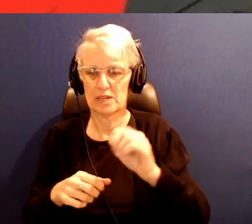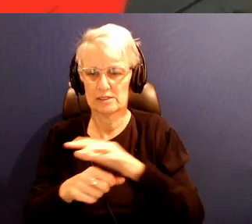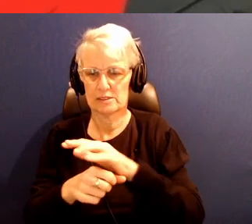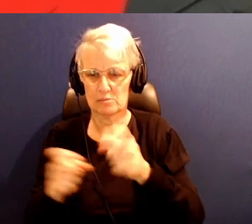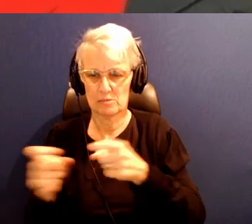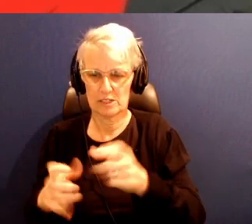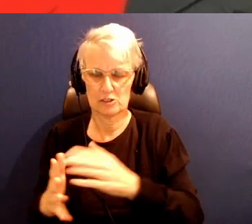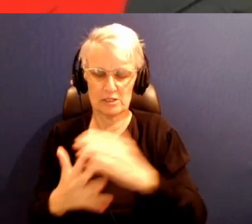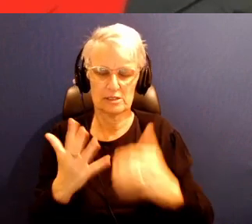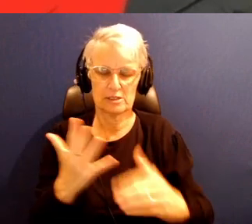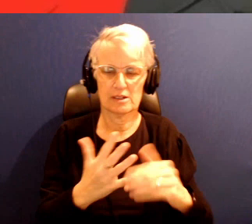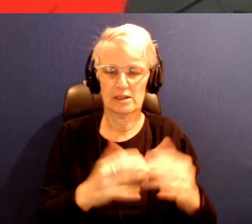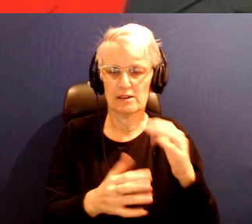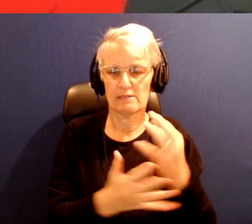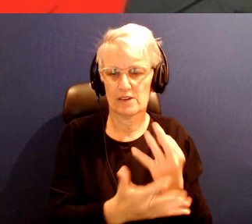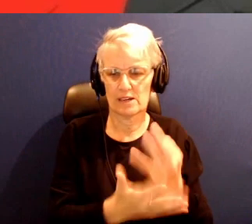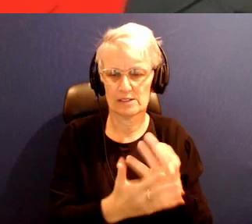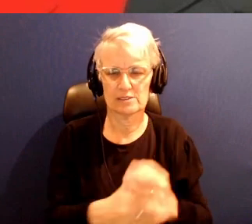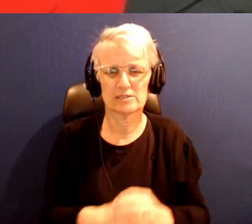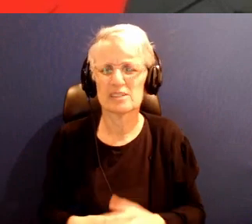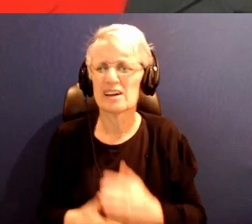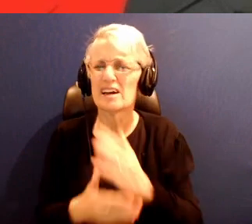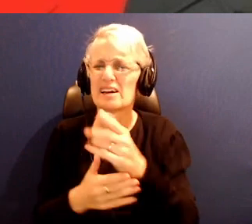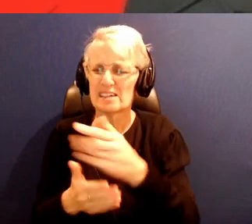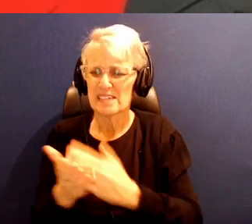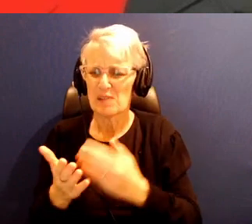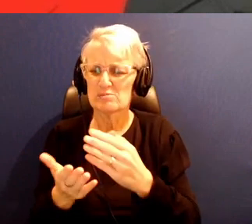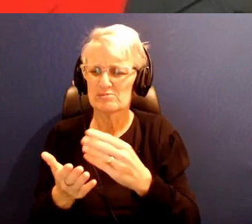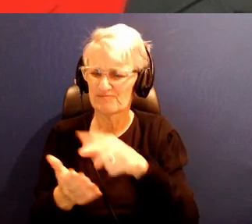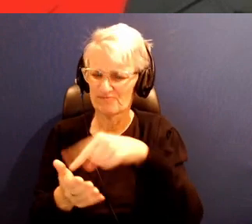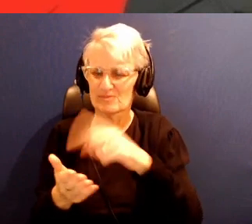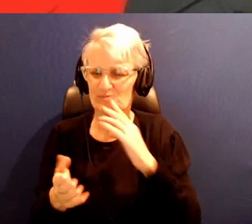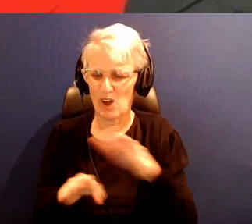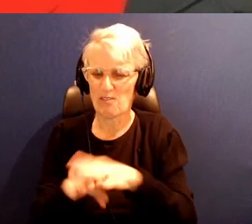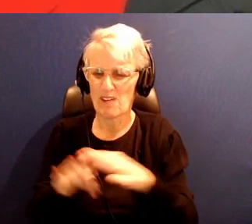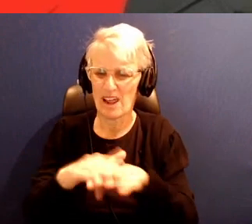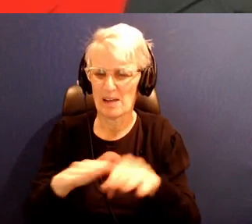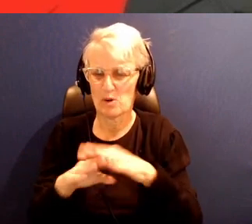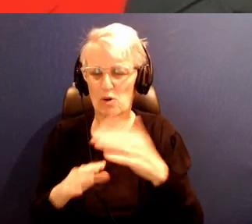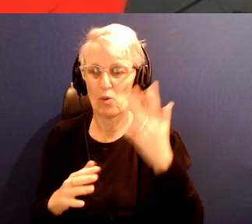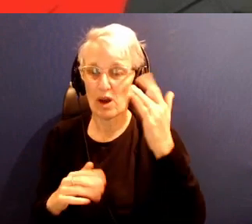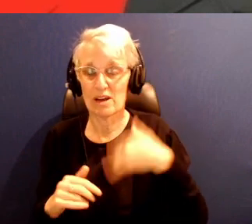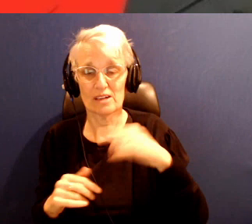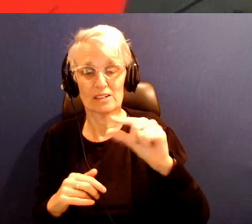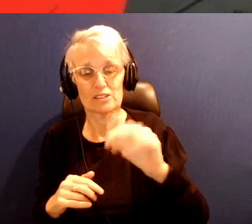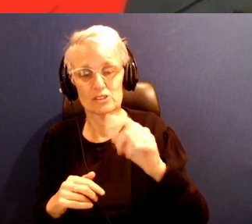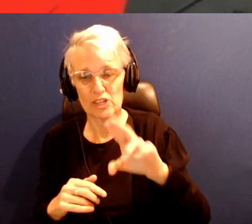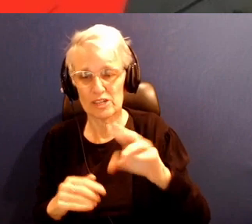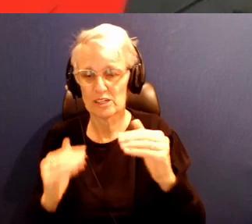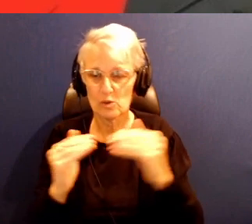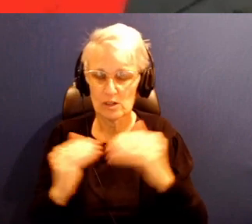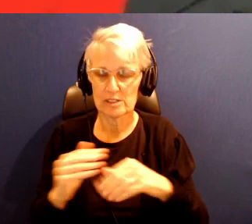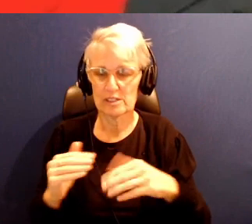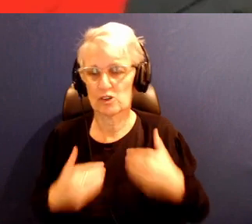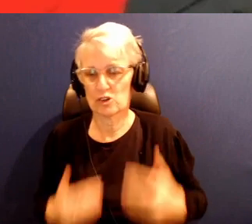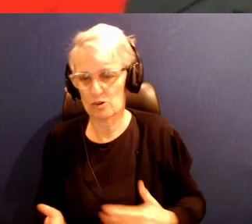finally, finances. You will notice that some sections overlap. This is because gender equality, human rights,